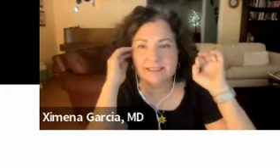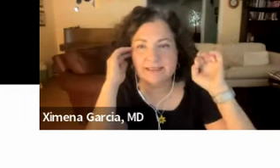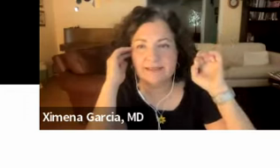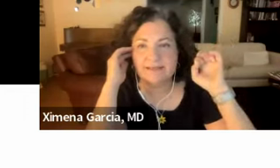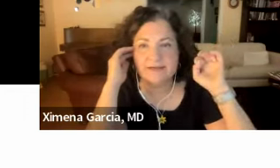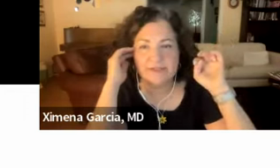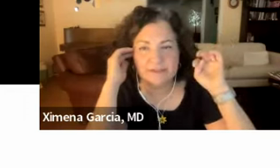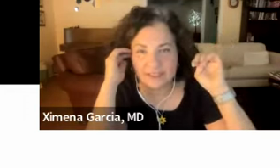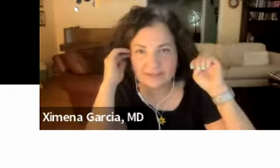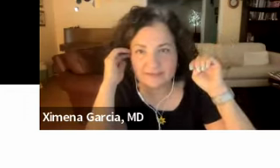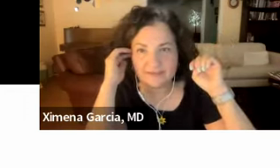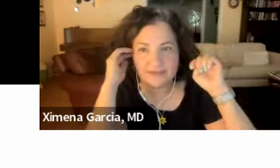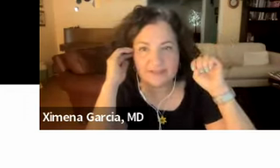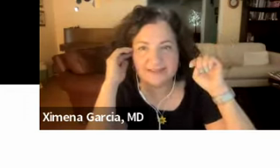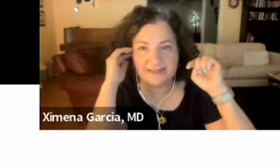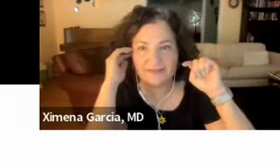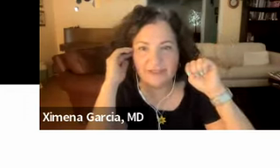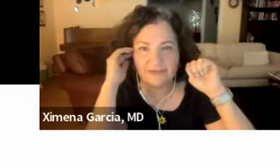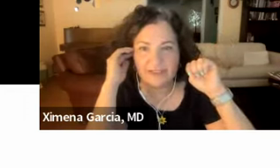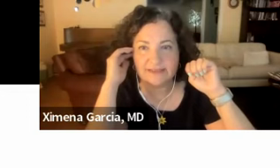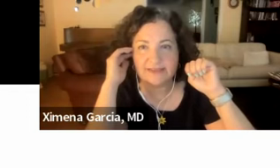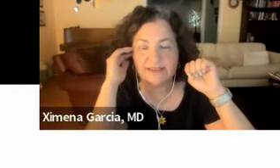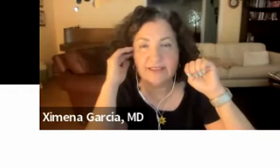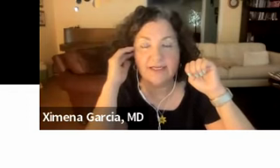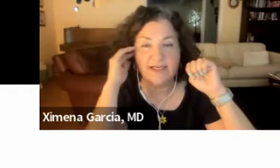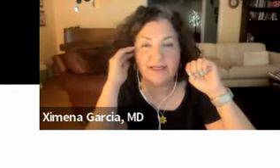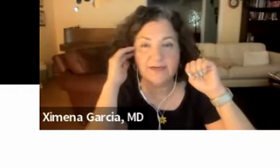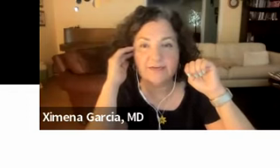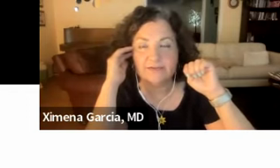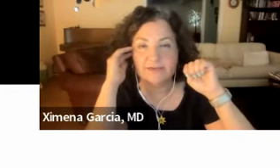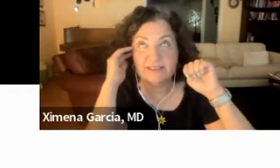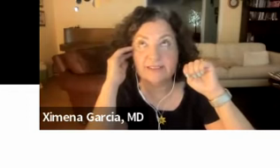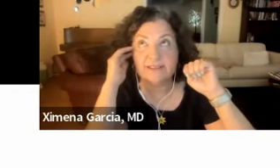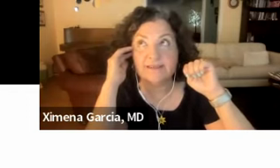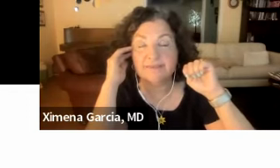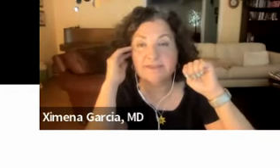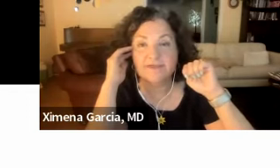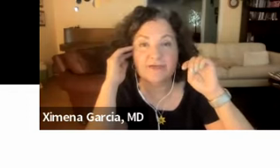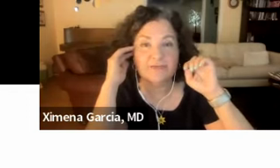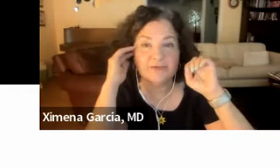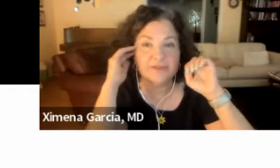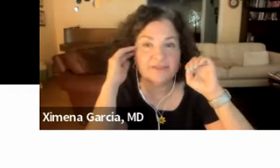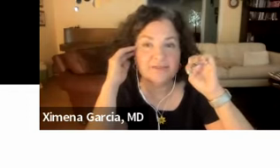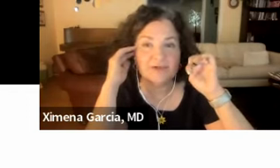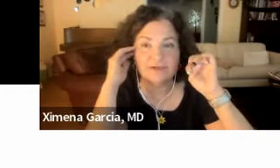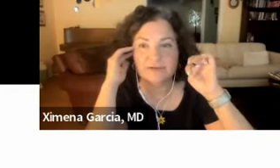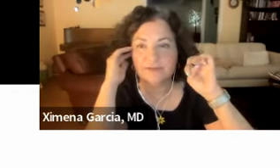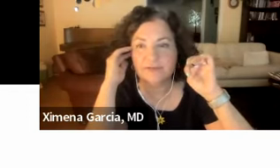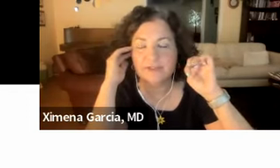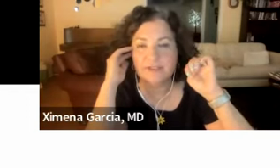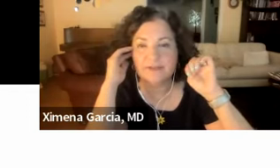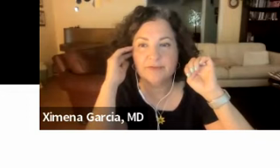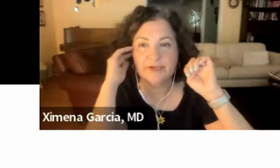the data that we look at, specifically around Native American vaccine. And I would really love to have a meeting with a smaller